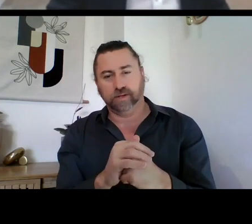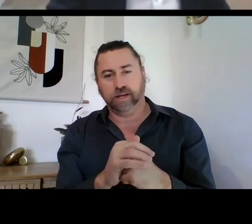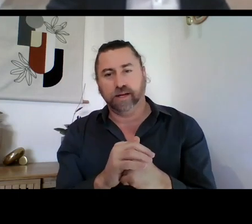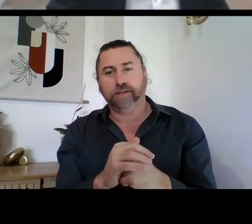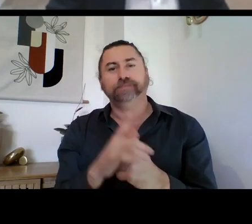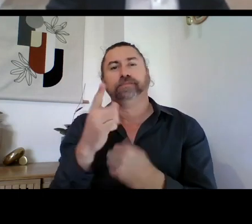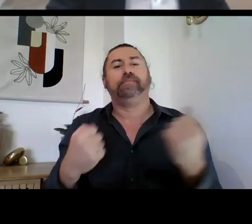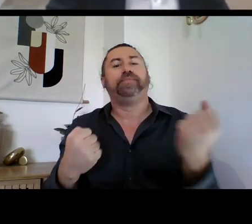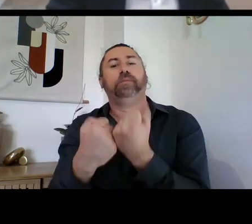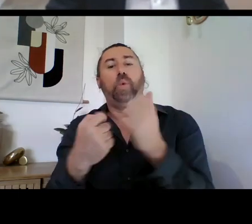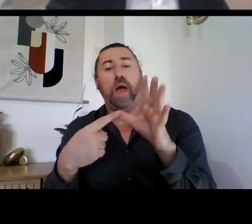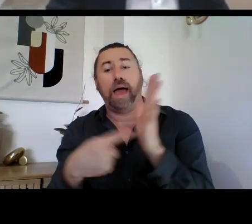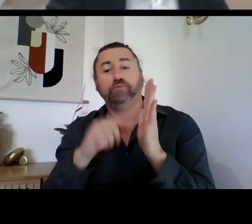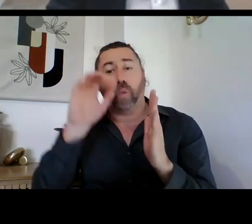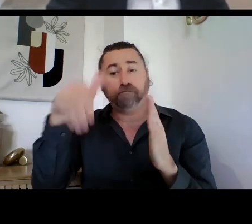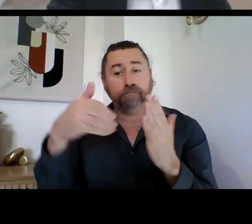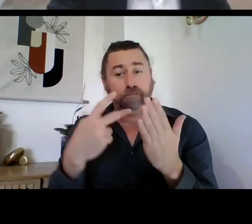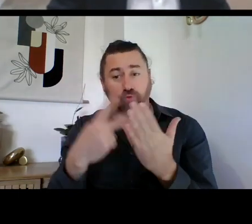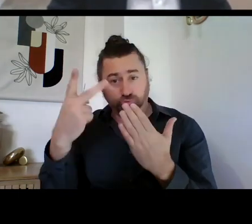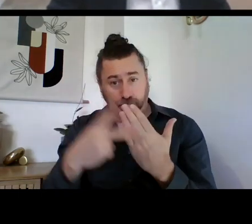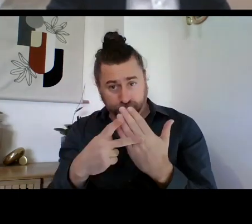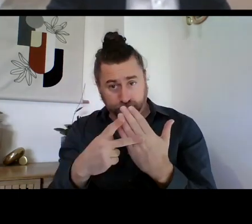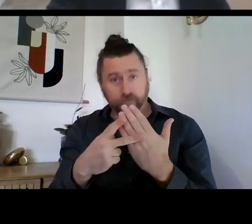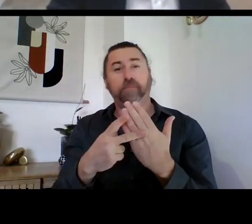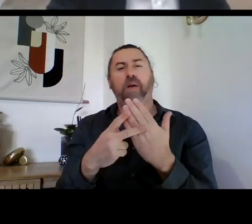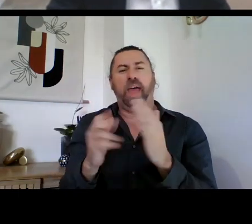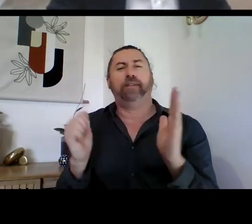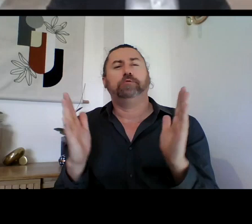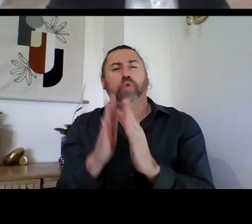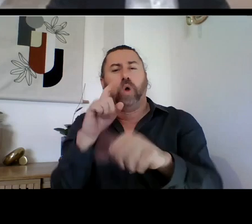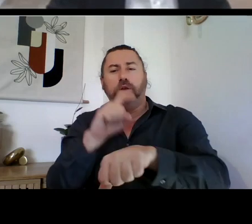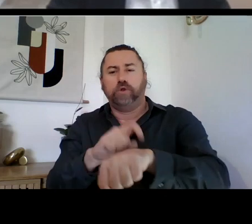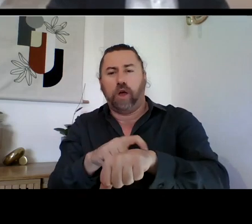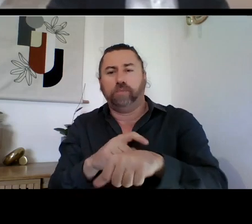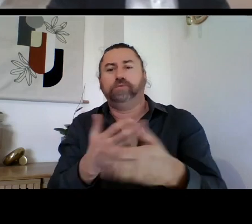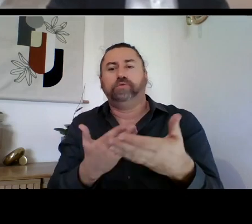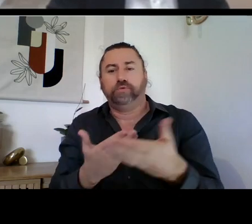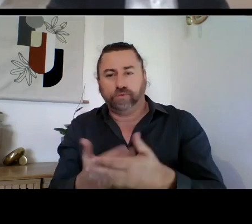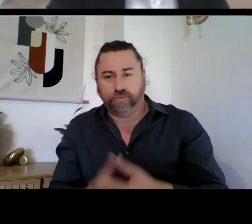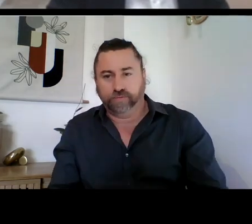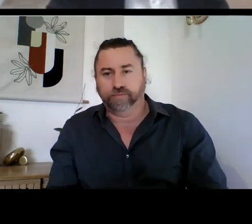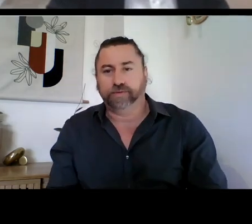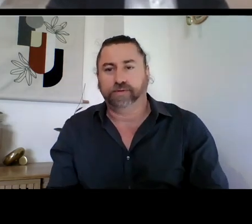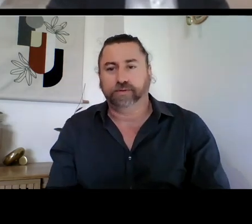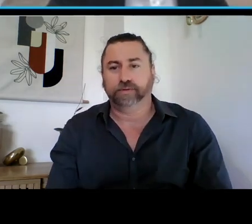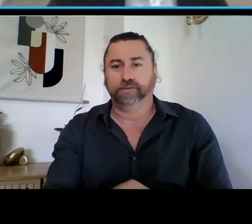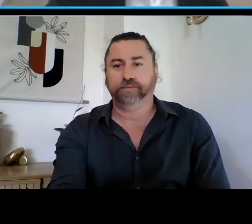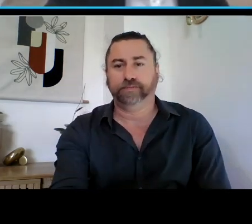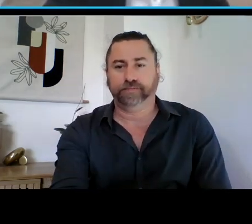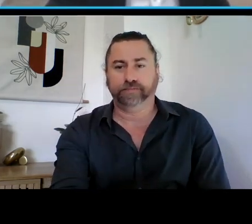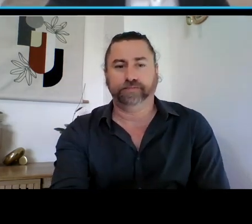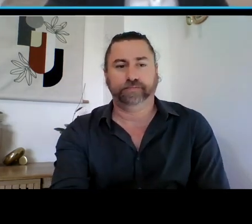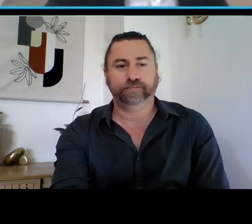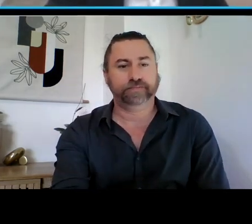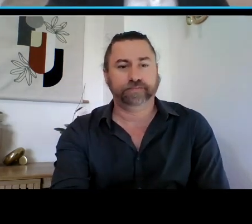The supported home program will have short-term services in addition to assistive technology and home